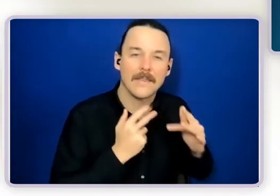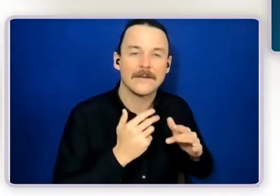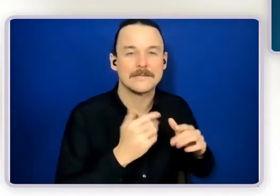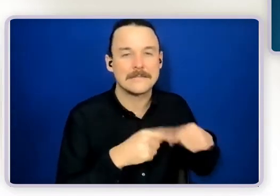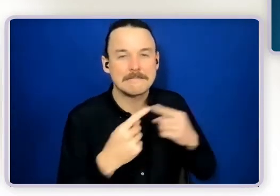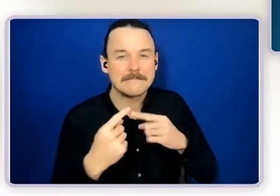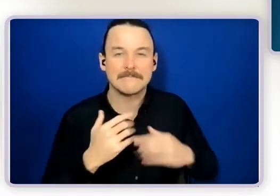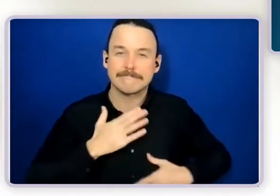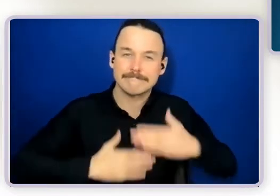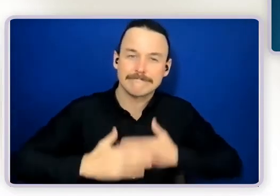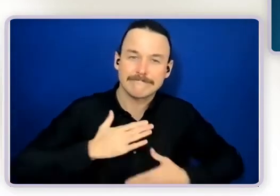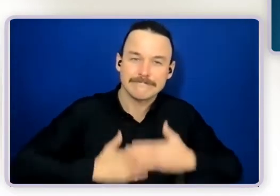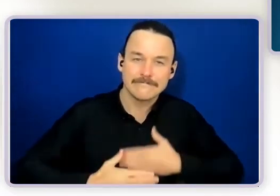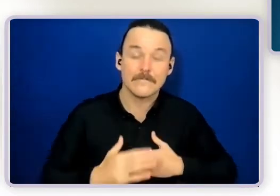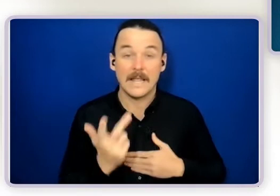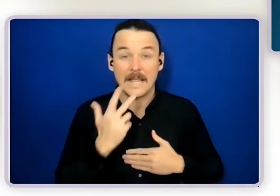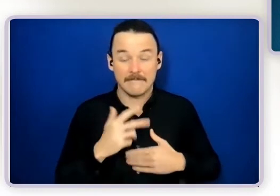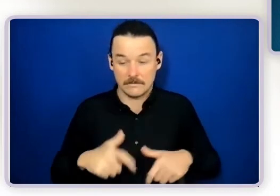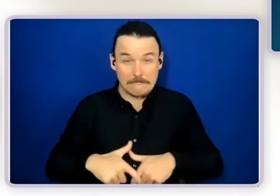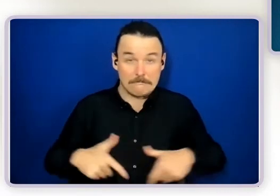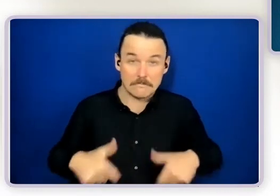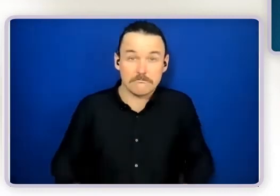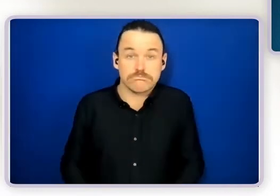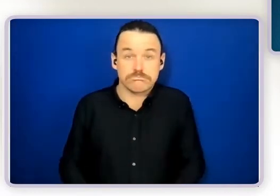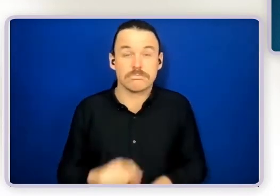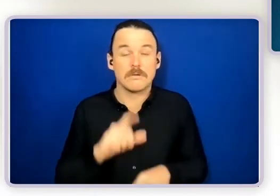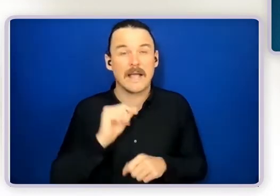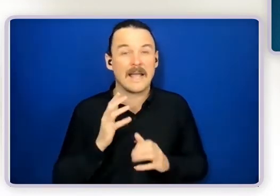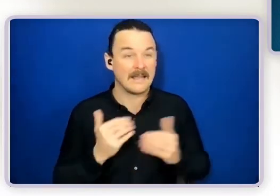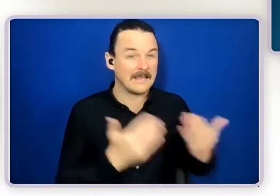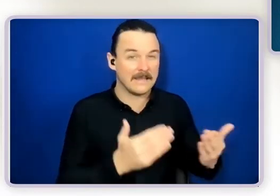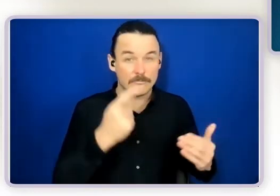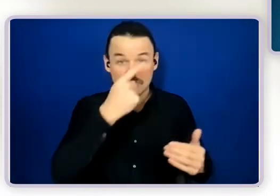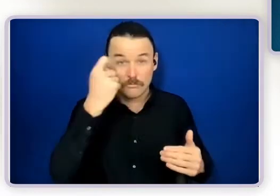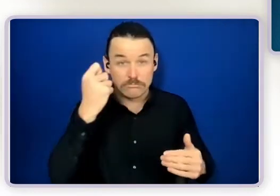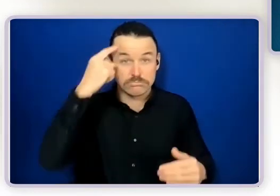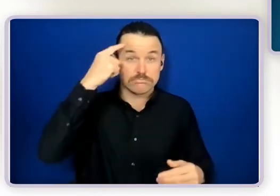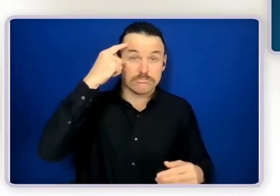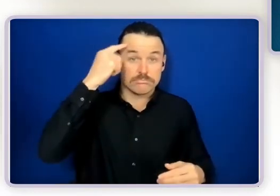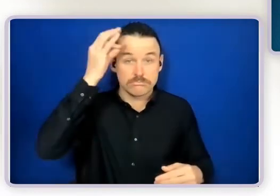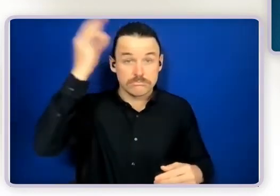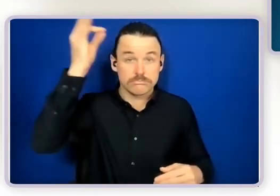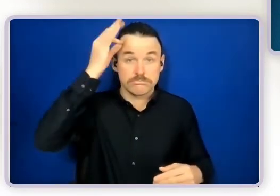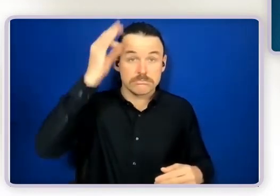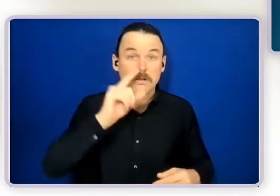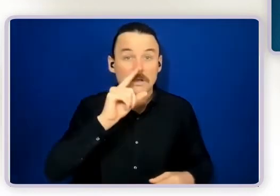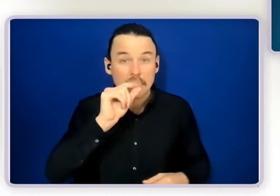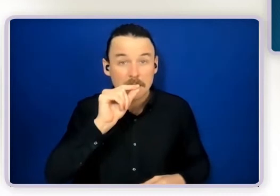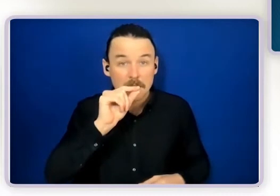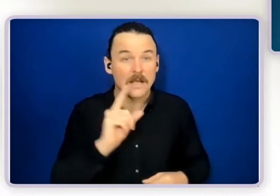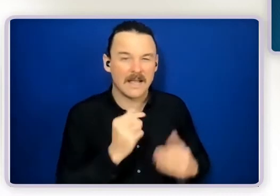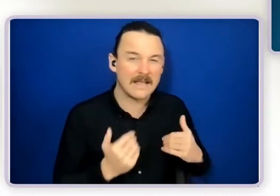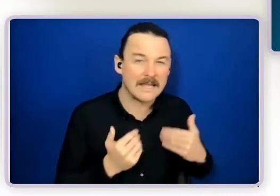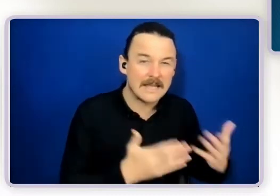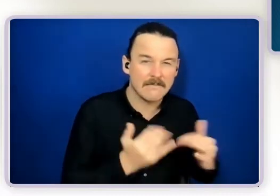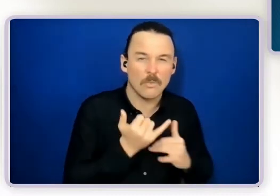abuse. A restrictive practice can cause trauma and psychological distress. The use